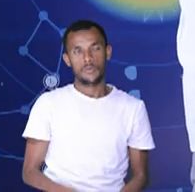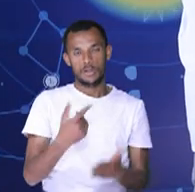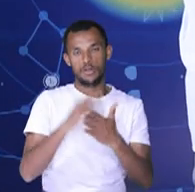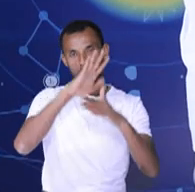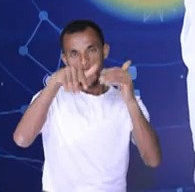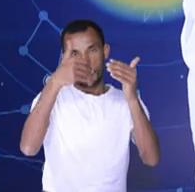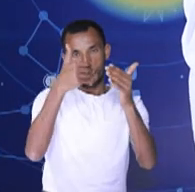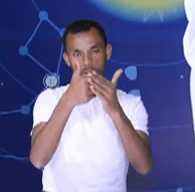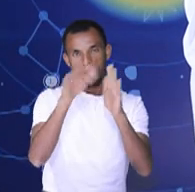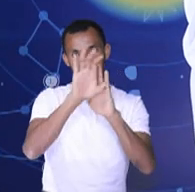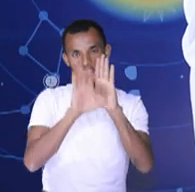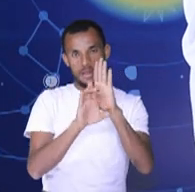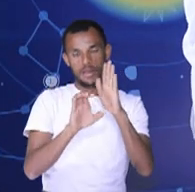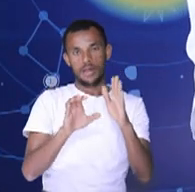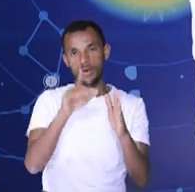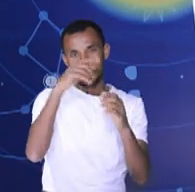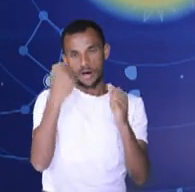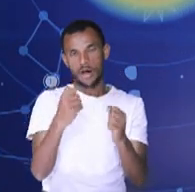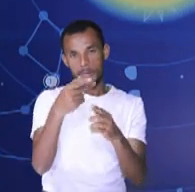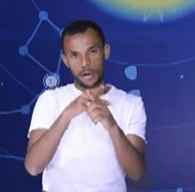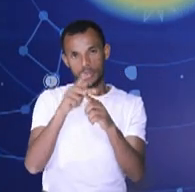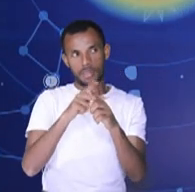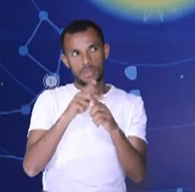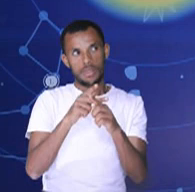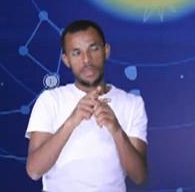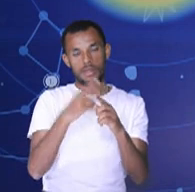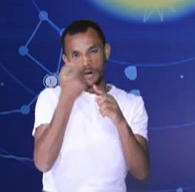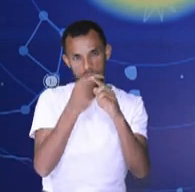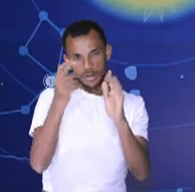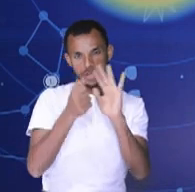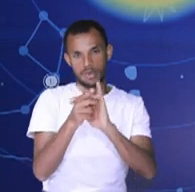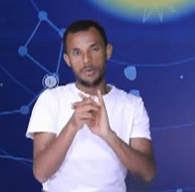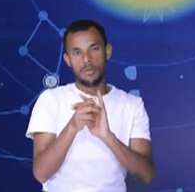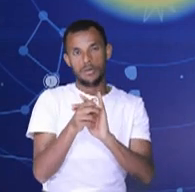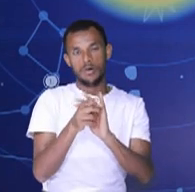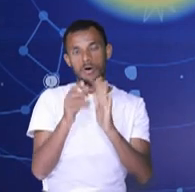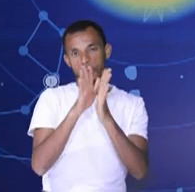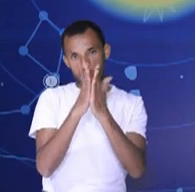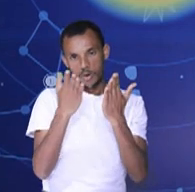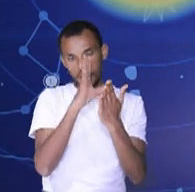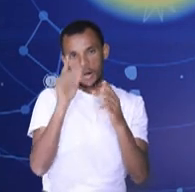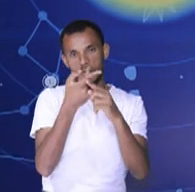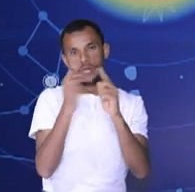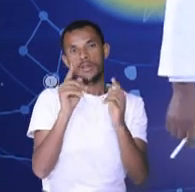This is all about this lesson, and you can practice different examples on your textbook and